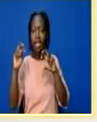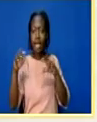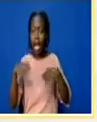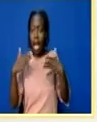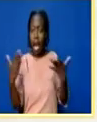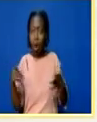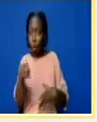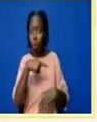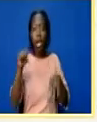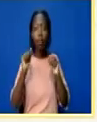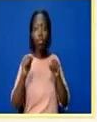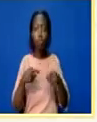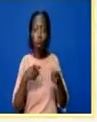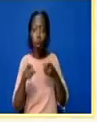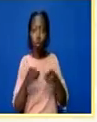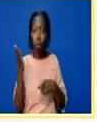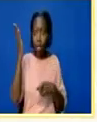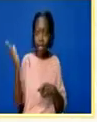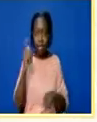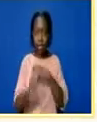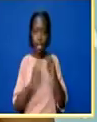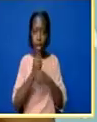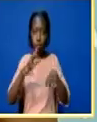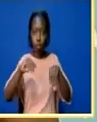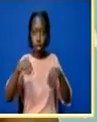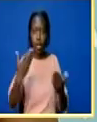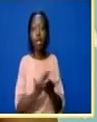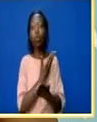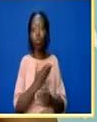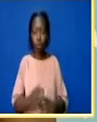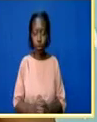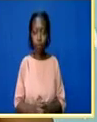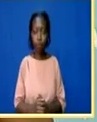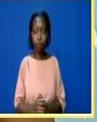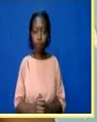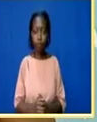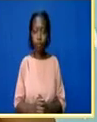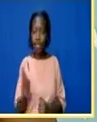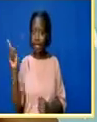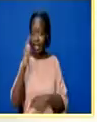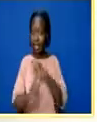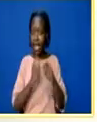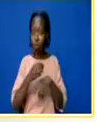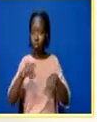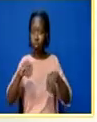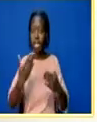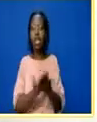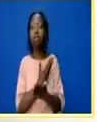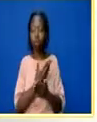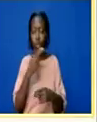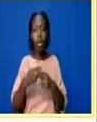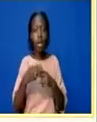control these types of erosion. Mm-hmm. And this type of erosion, we call